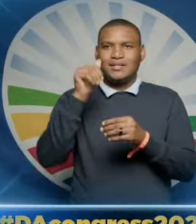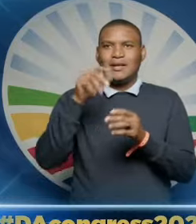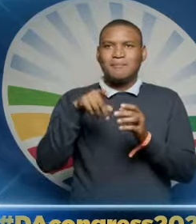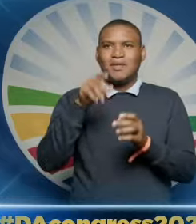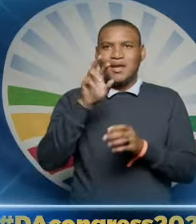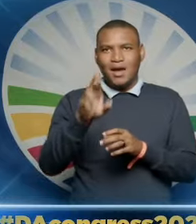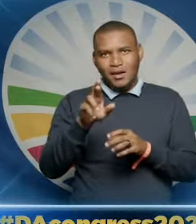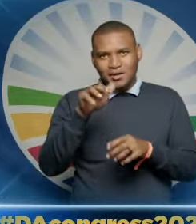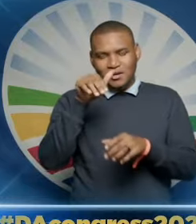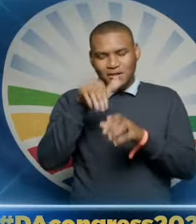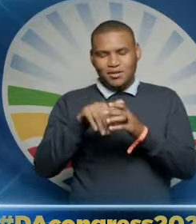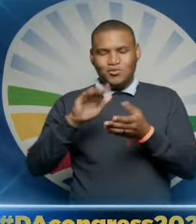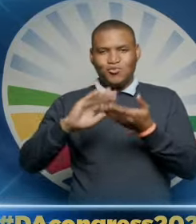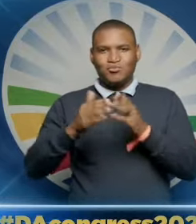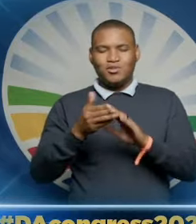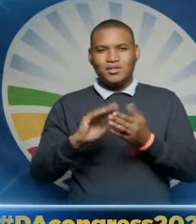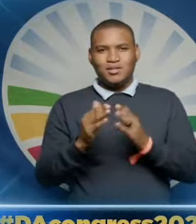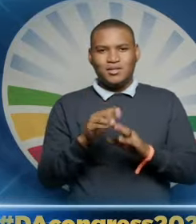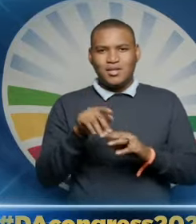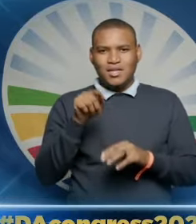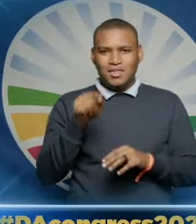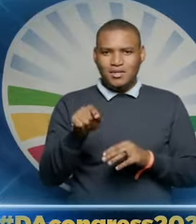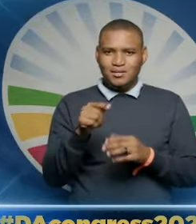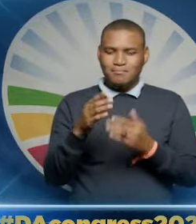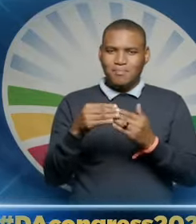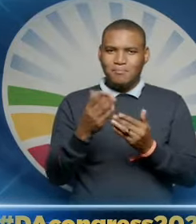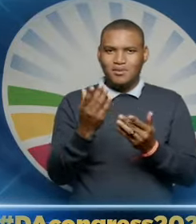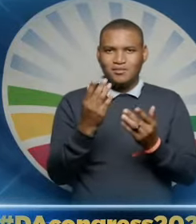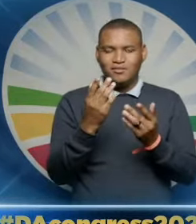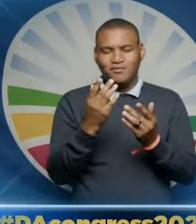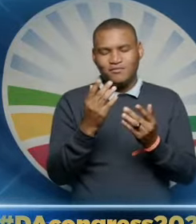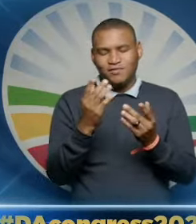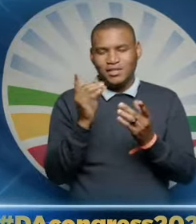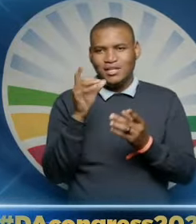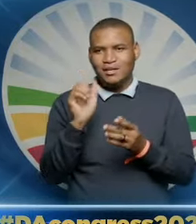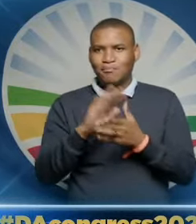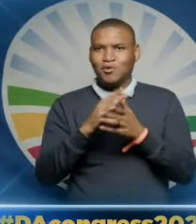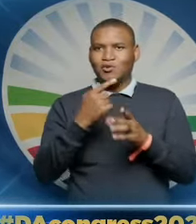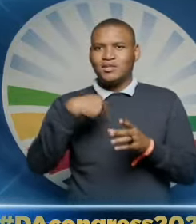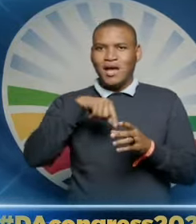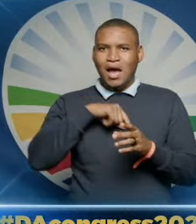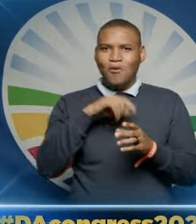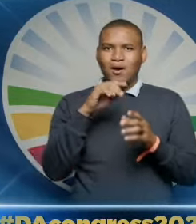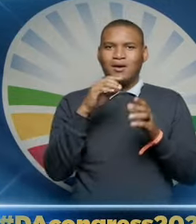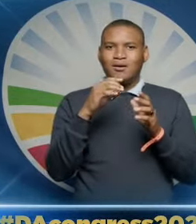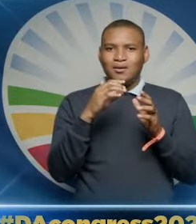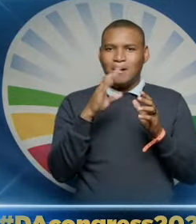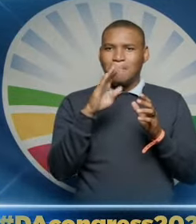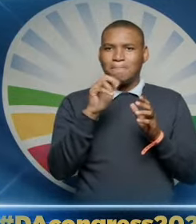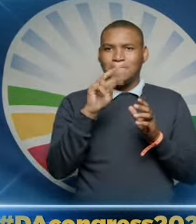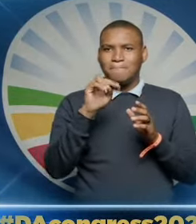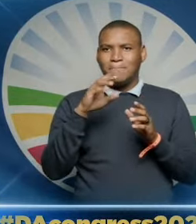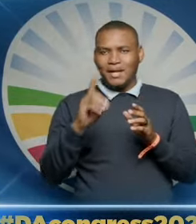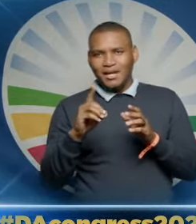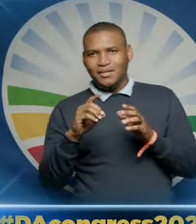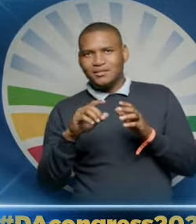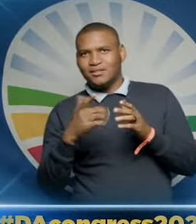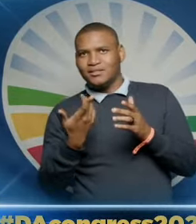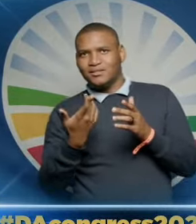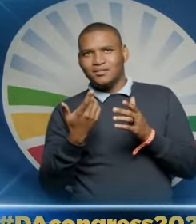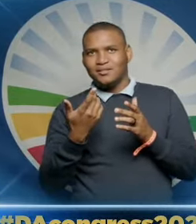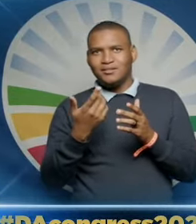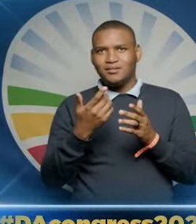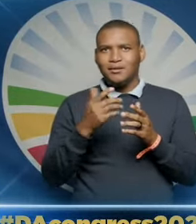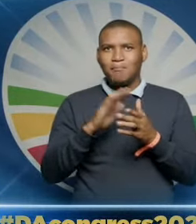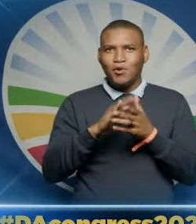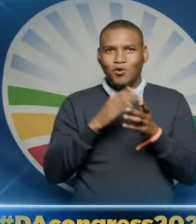in communities. This, Democrats, is not because our brand is inferior, but it is because of a trust deficit